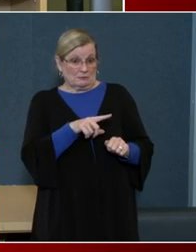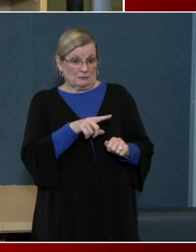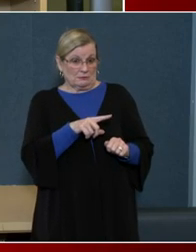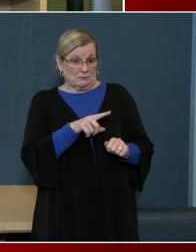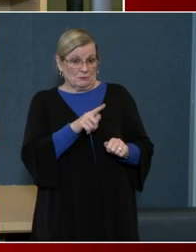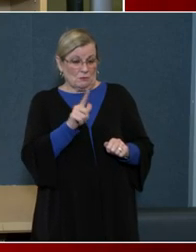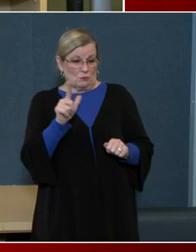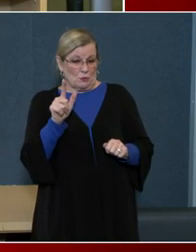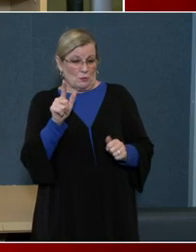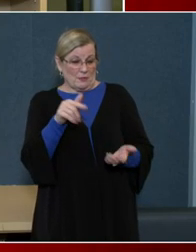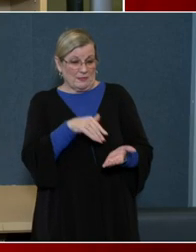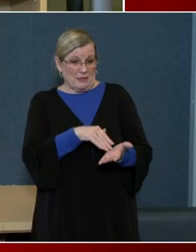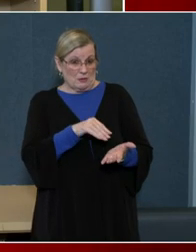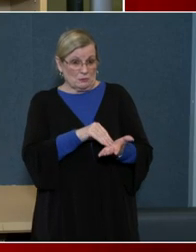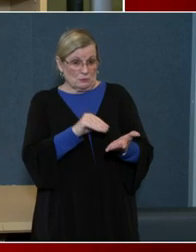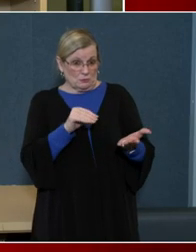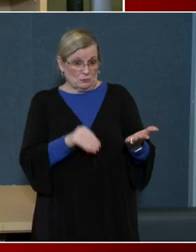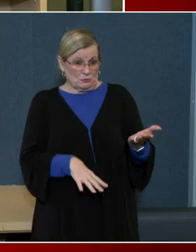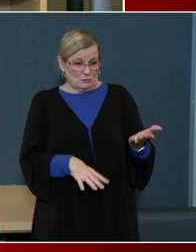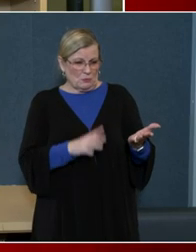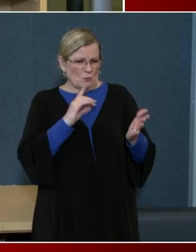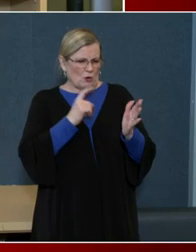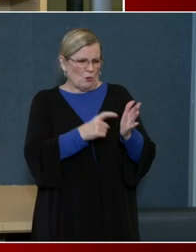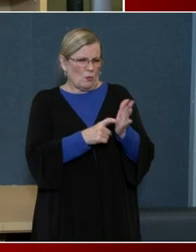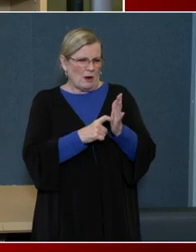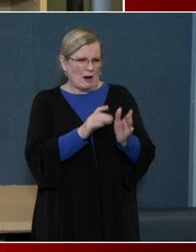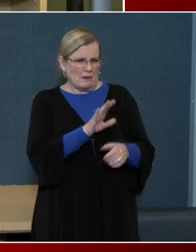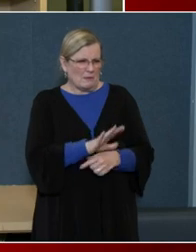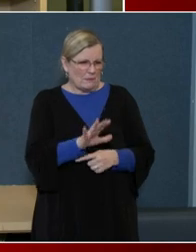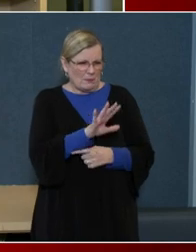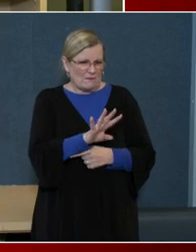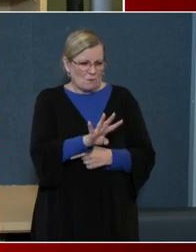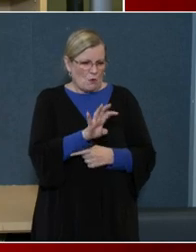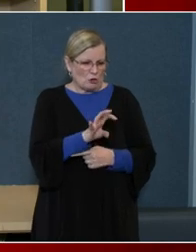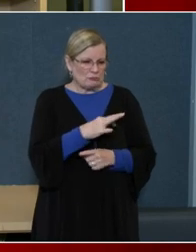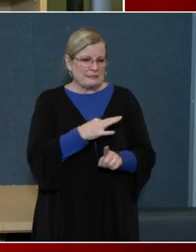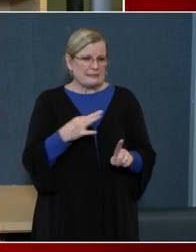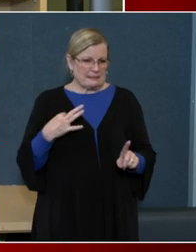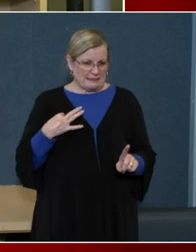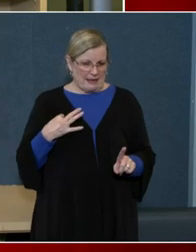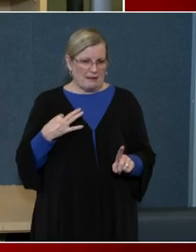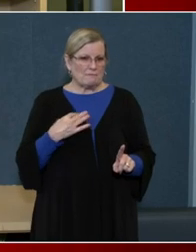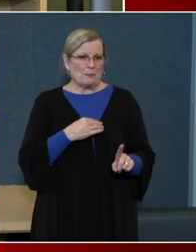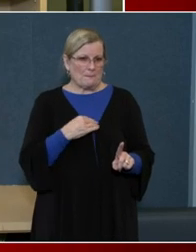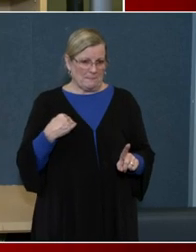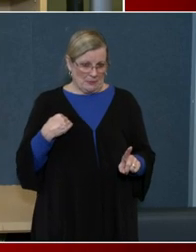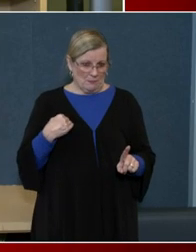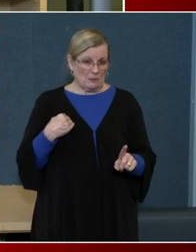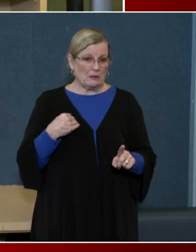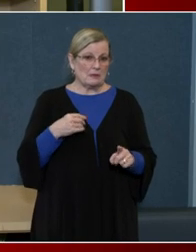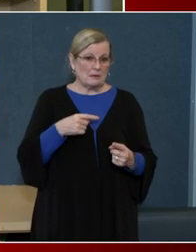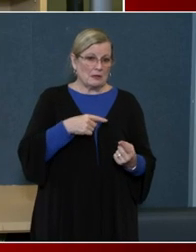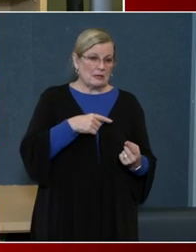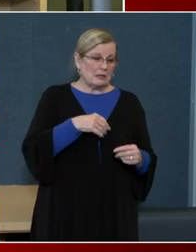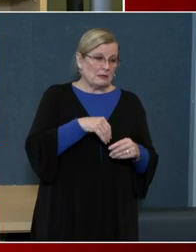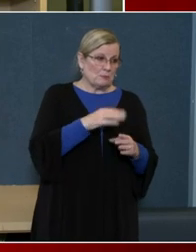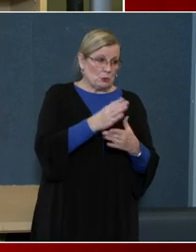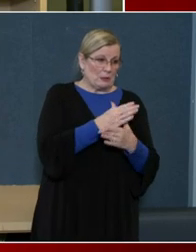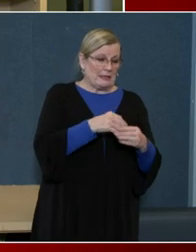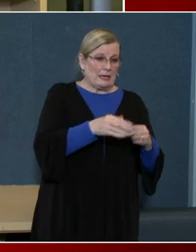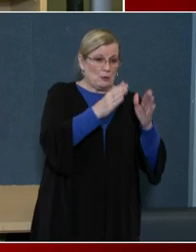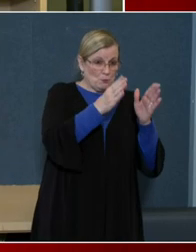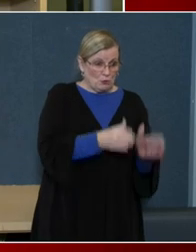approximately 3,400 staff members between in-person learning classroom and care classrooms. We